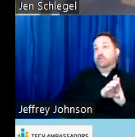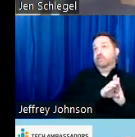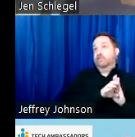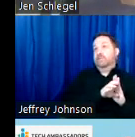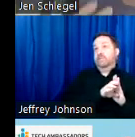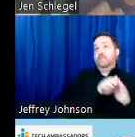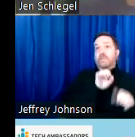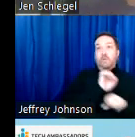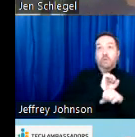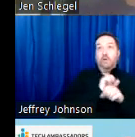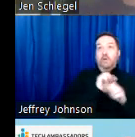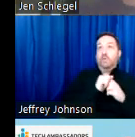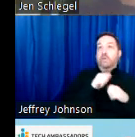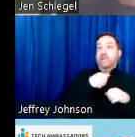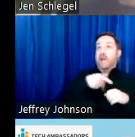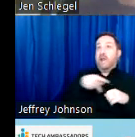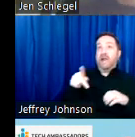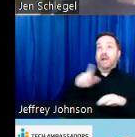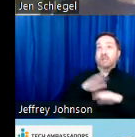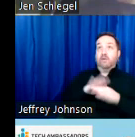work with an app on a tablet.